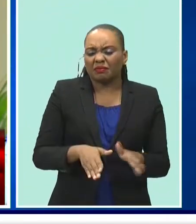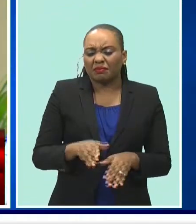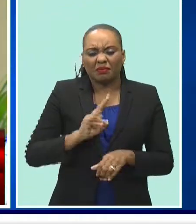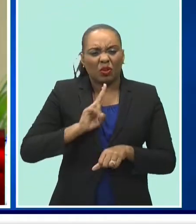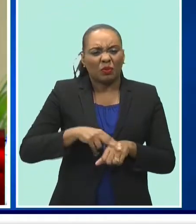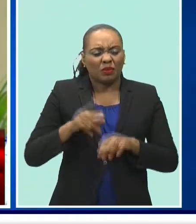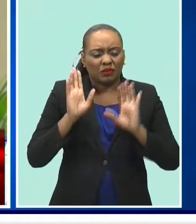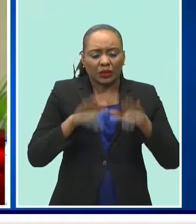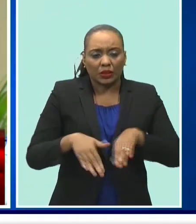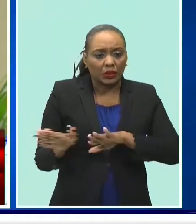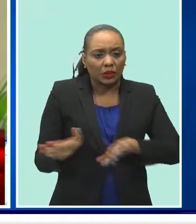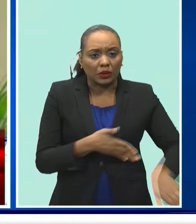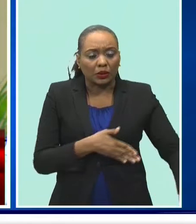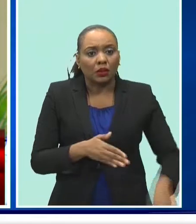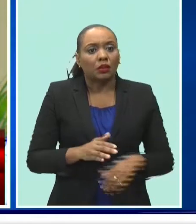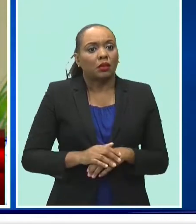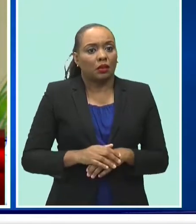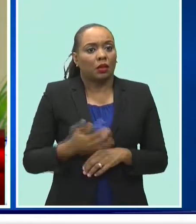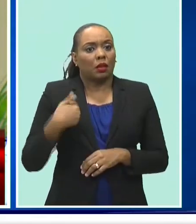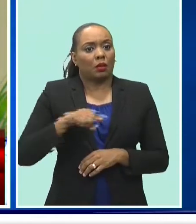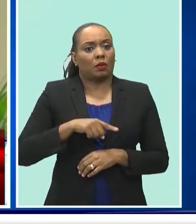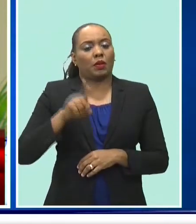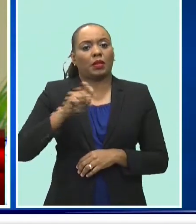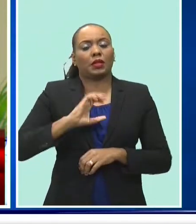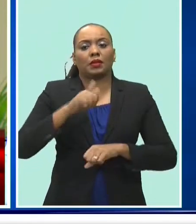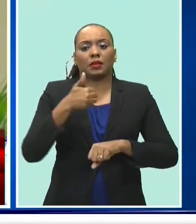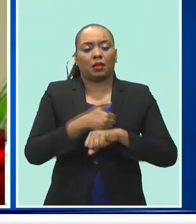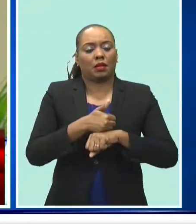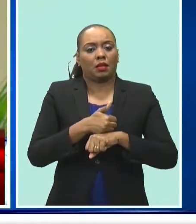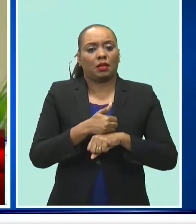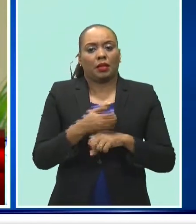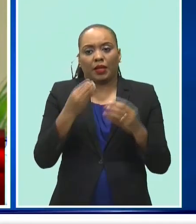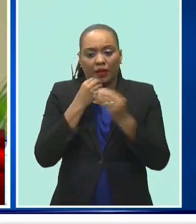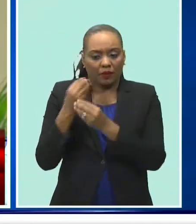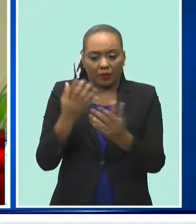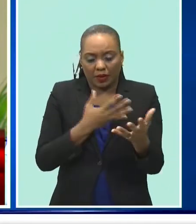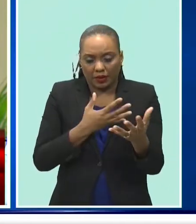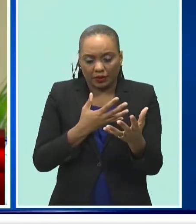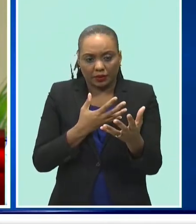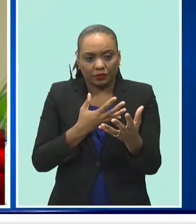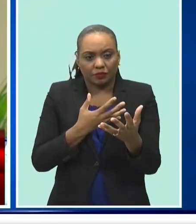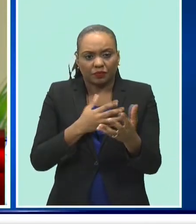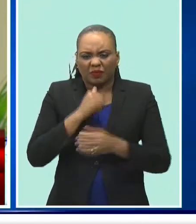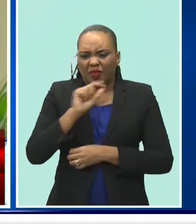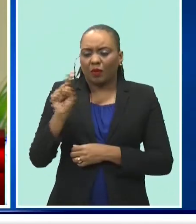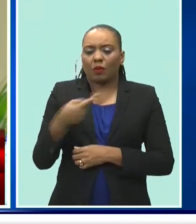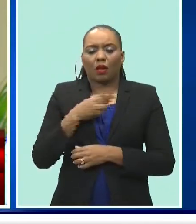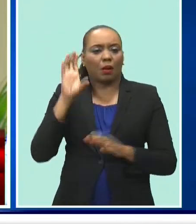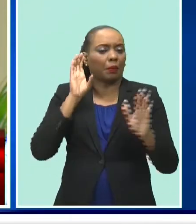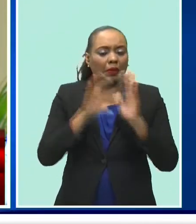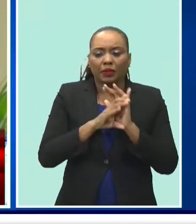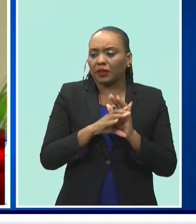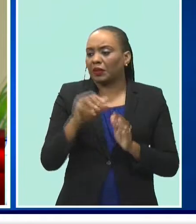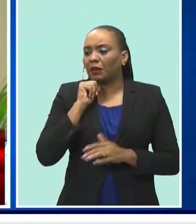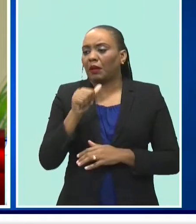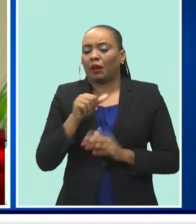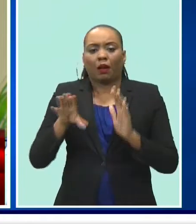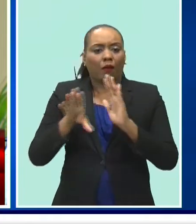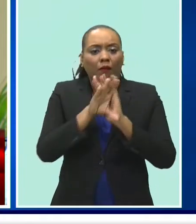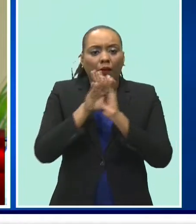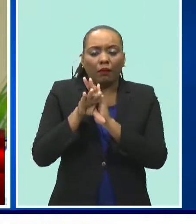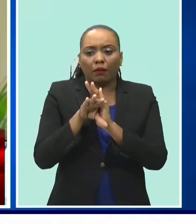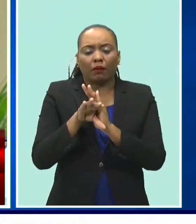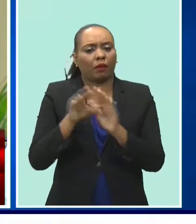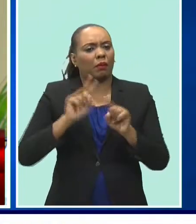into creating content from not just a picture or a video, but understand